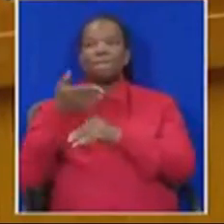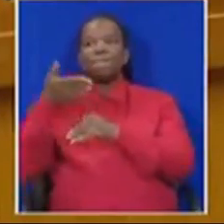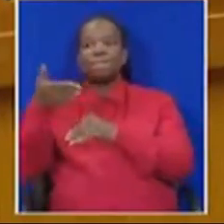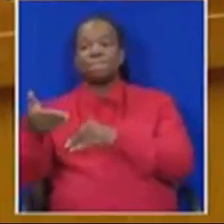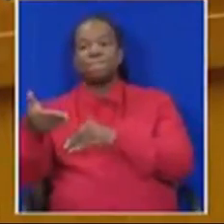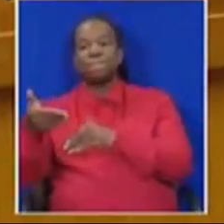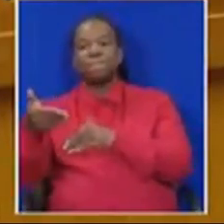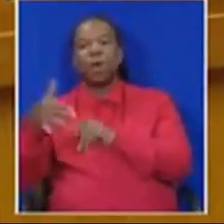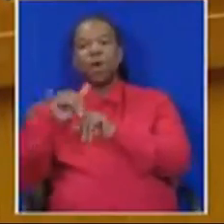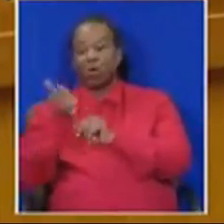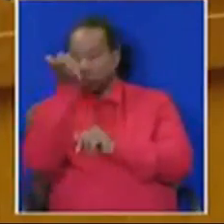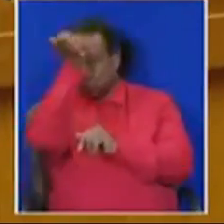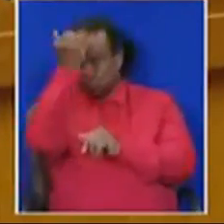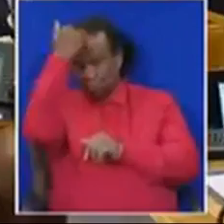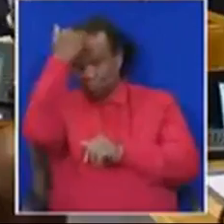Jacob Zuma